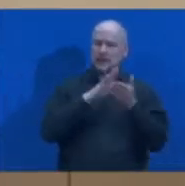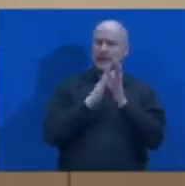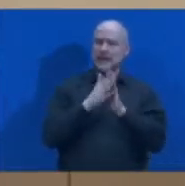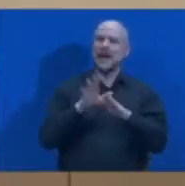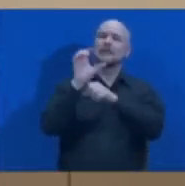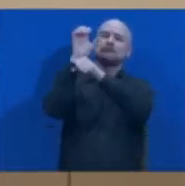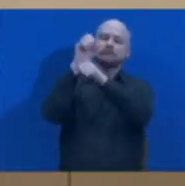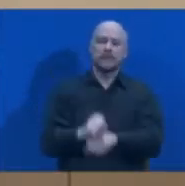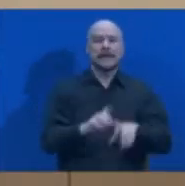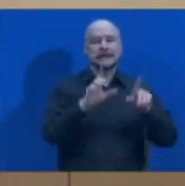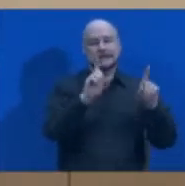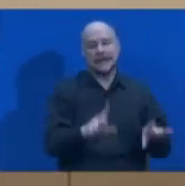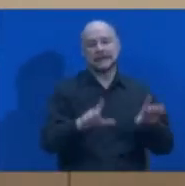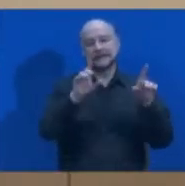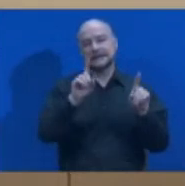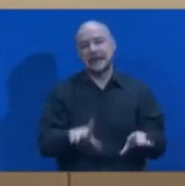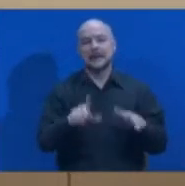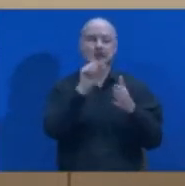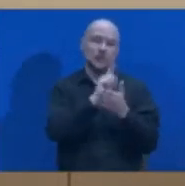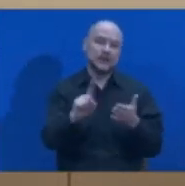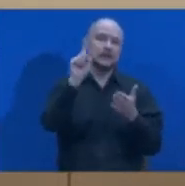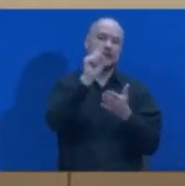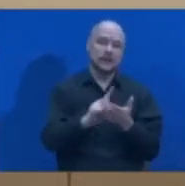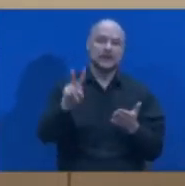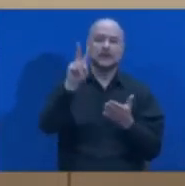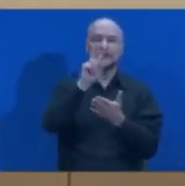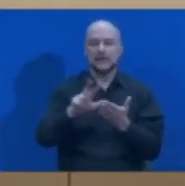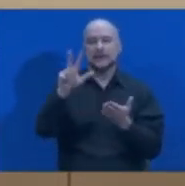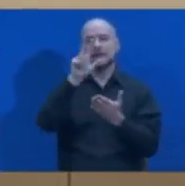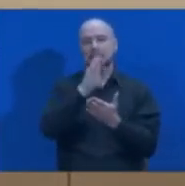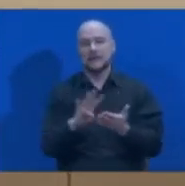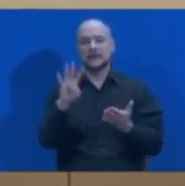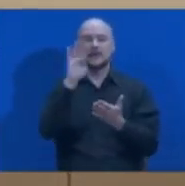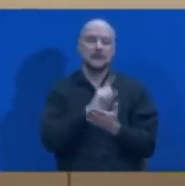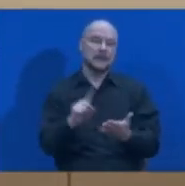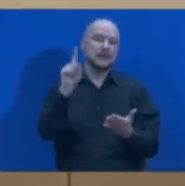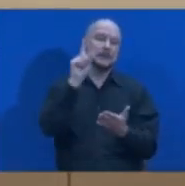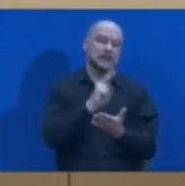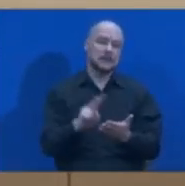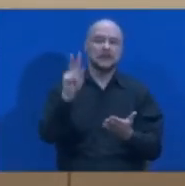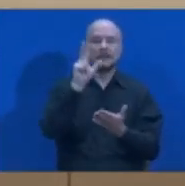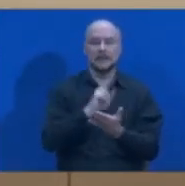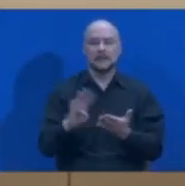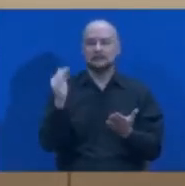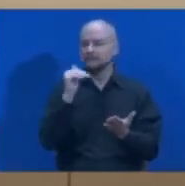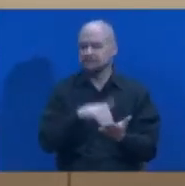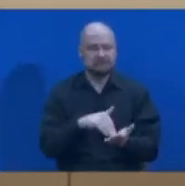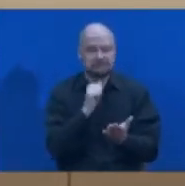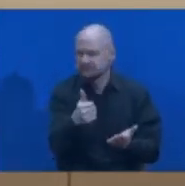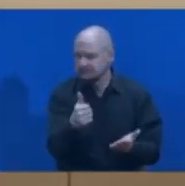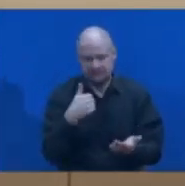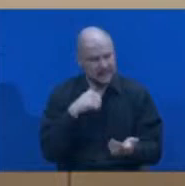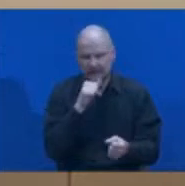testing people on a weekly basis right now. I really don't think we have that capacity at this point.